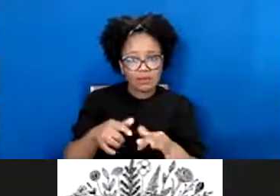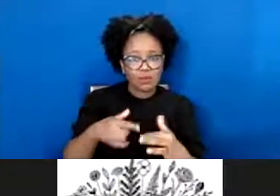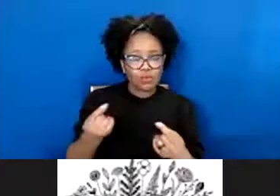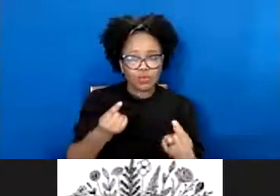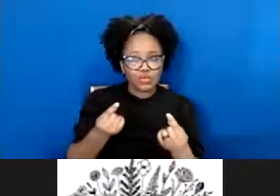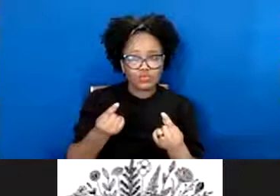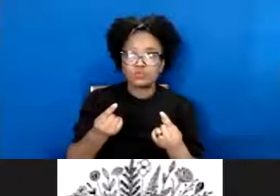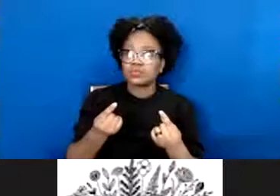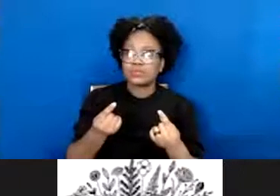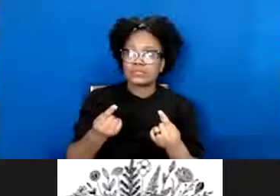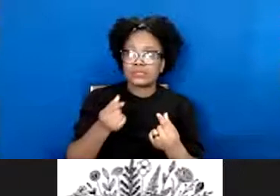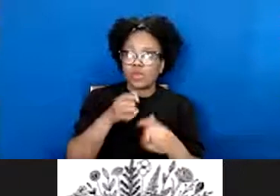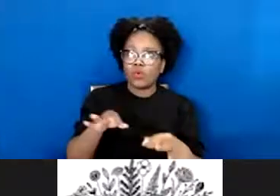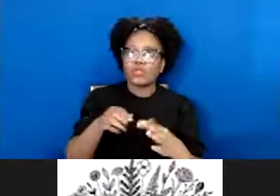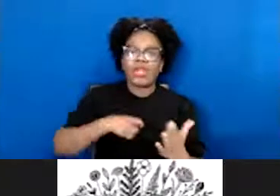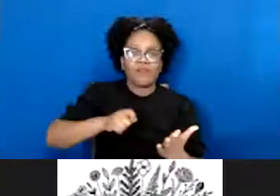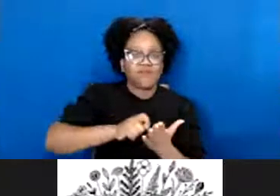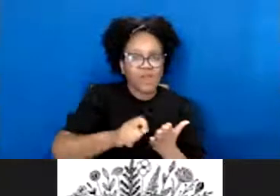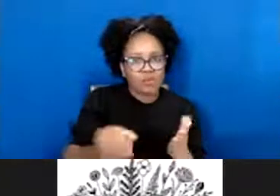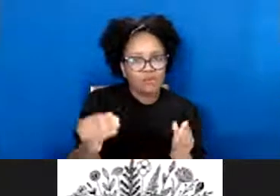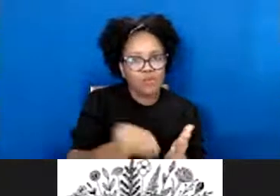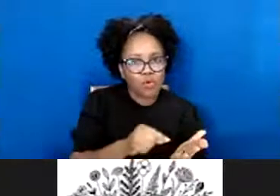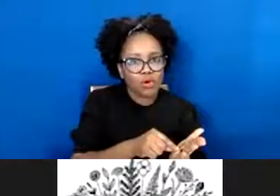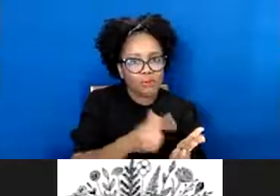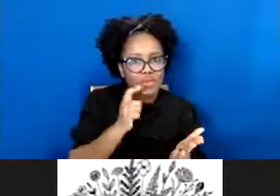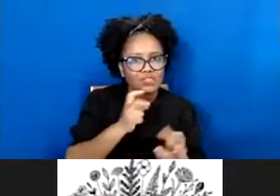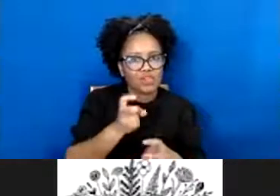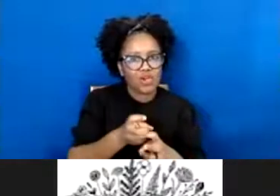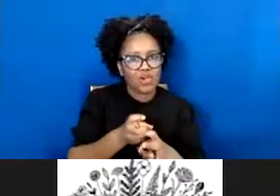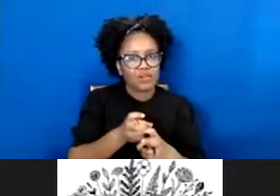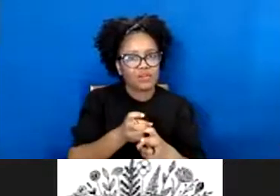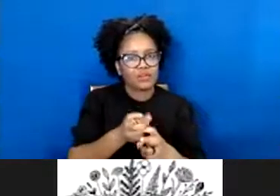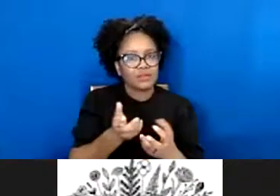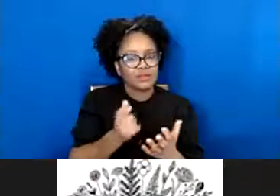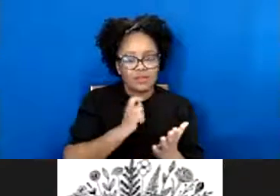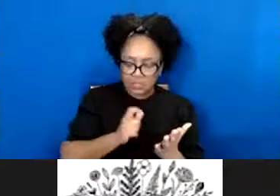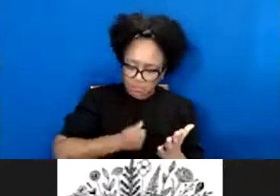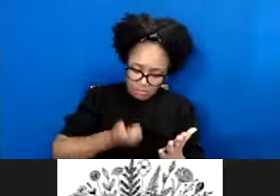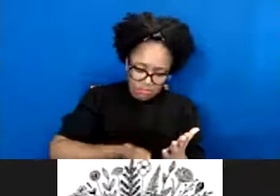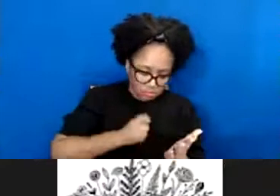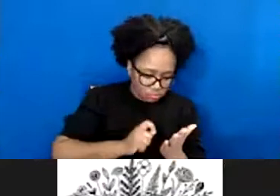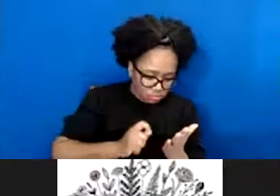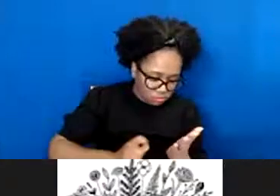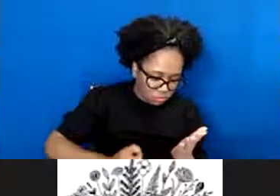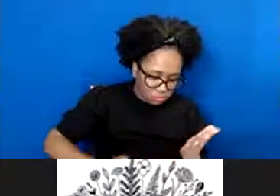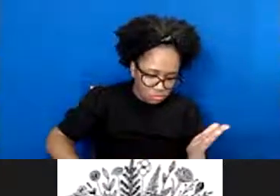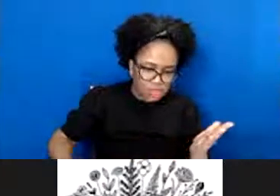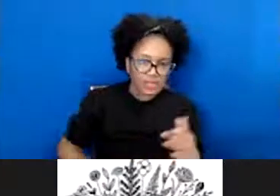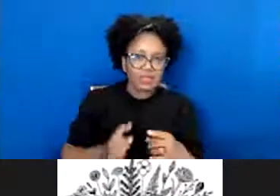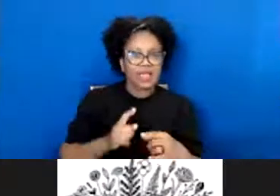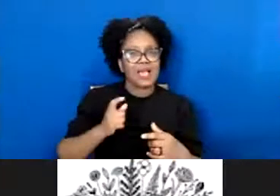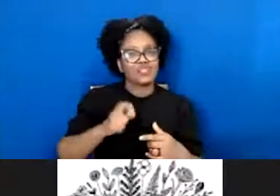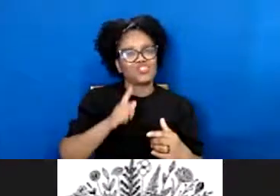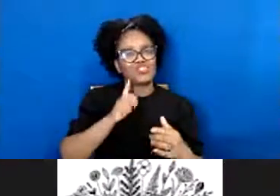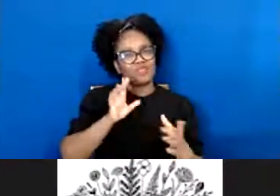When at this point in my life, I actually need to kind of like come out from the writing a bit, which is harder now, COVID world, and just like be